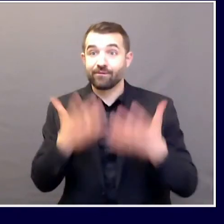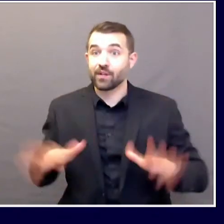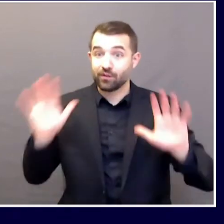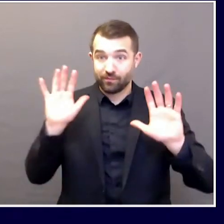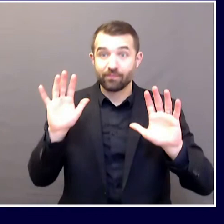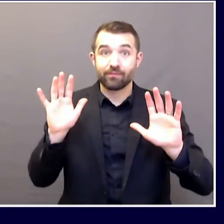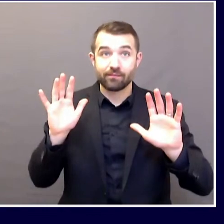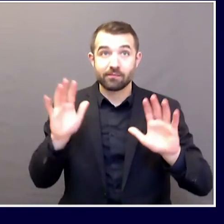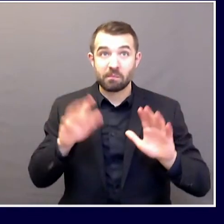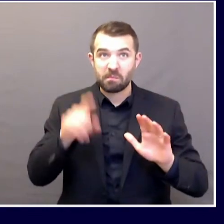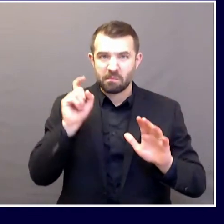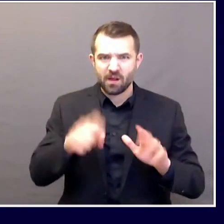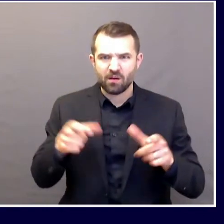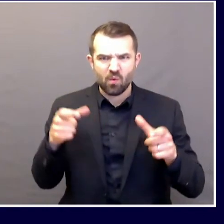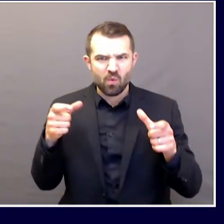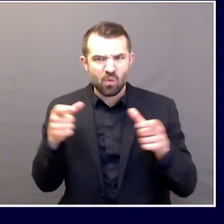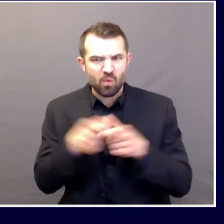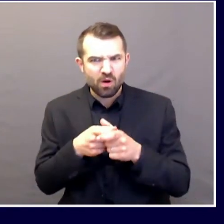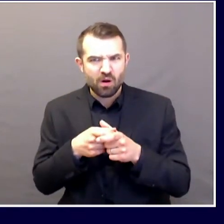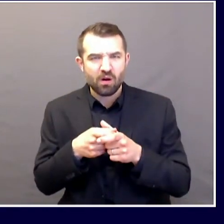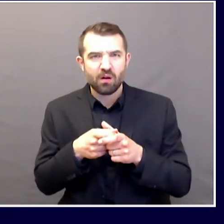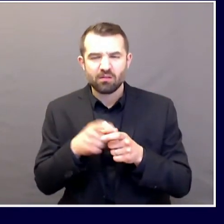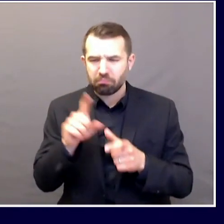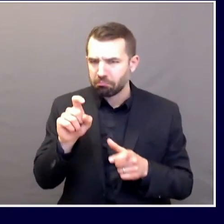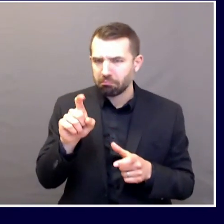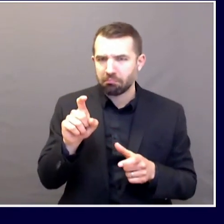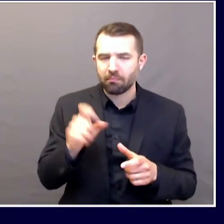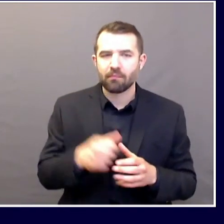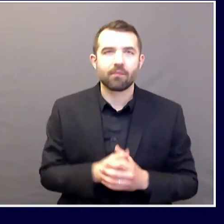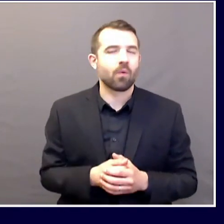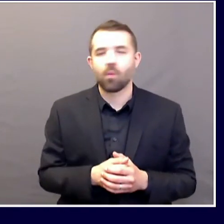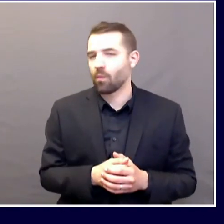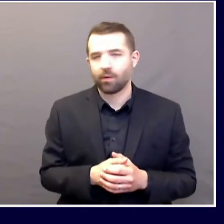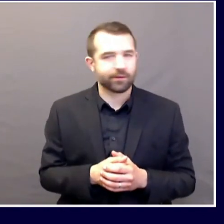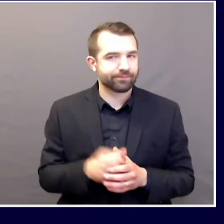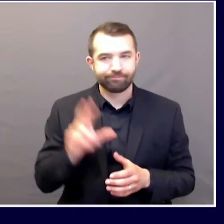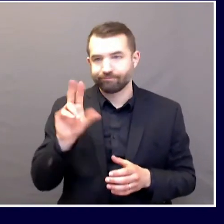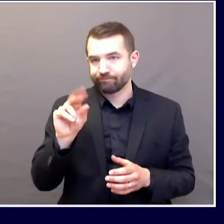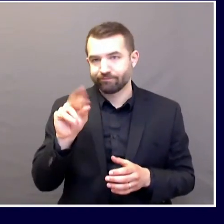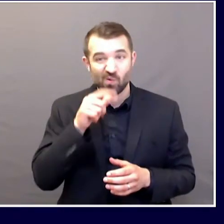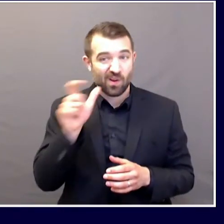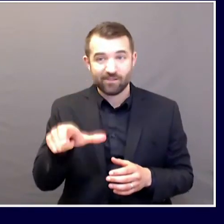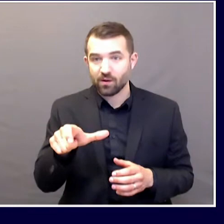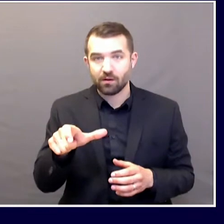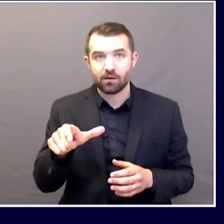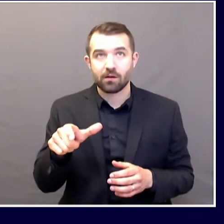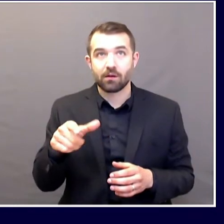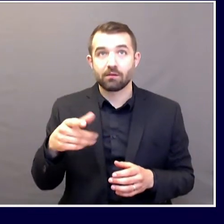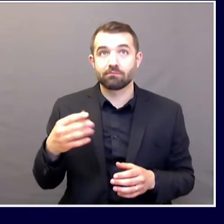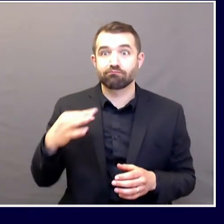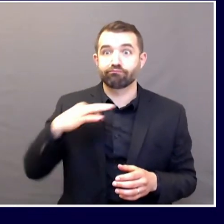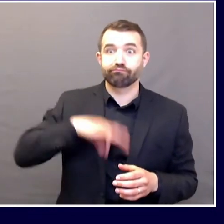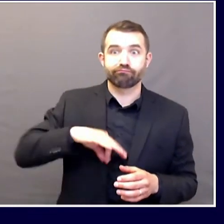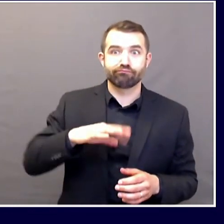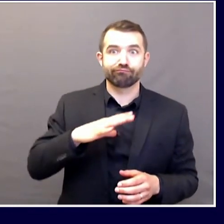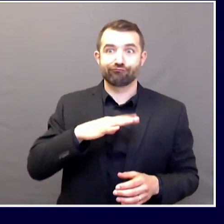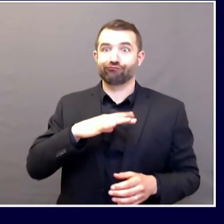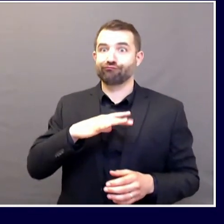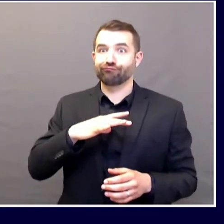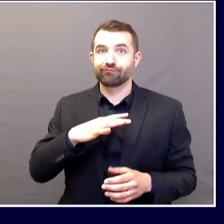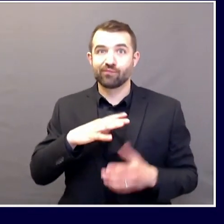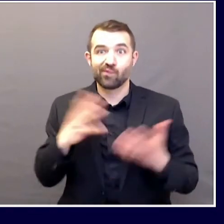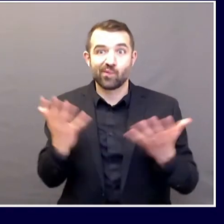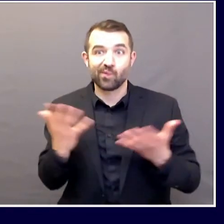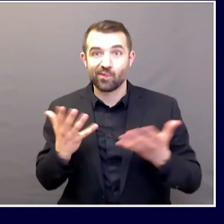no. That is, in fact, one of the tangible benefits of being vaccinated. Let me take a step back and